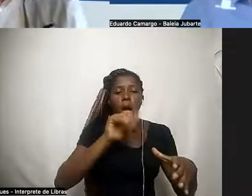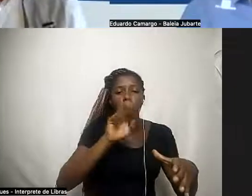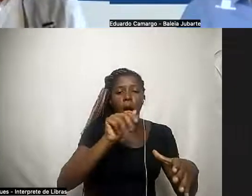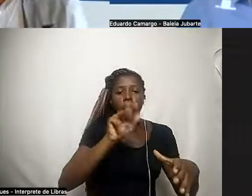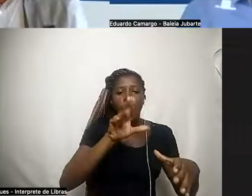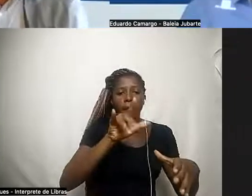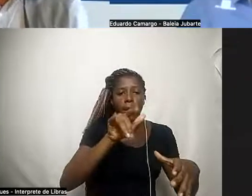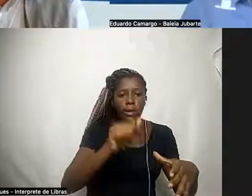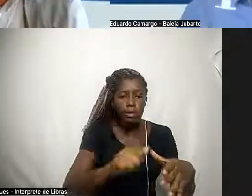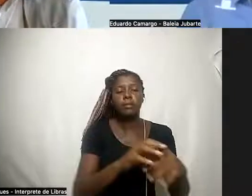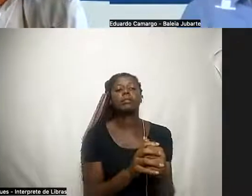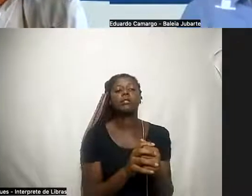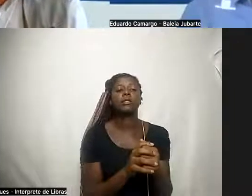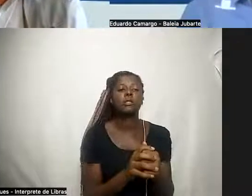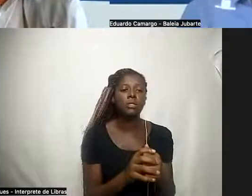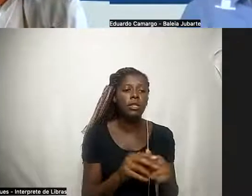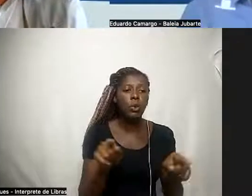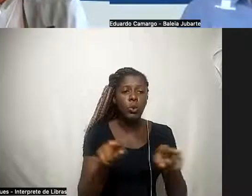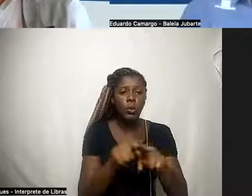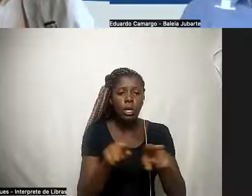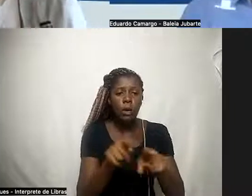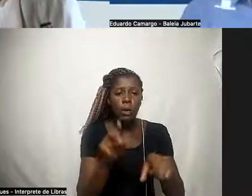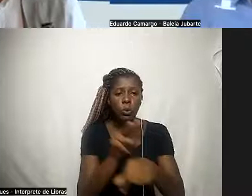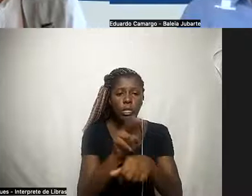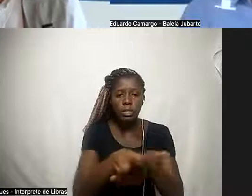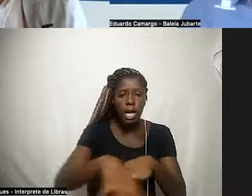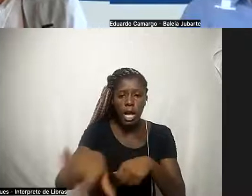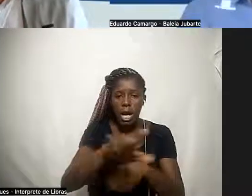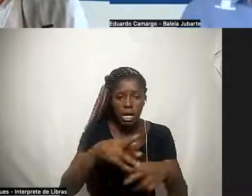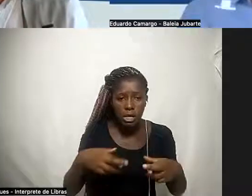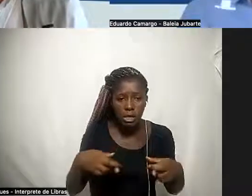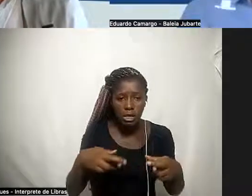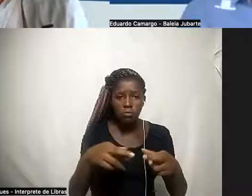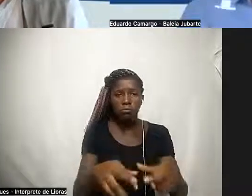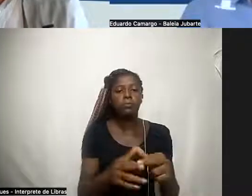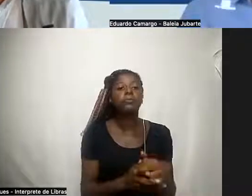the mangroves, and the hydrographical bay.